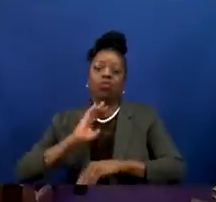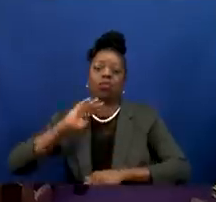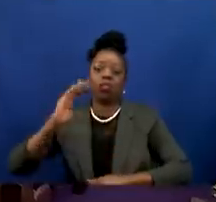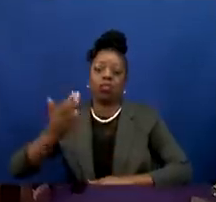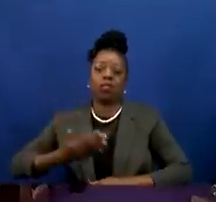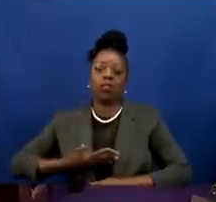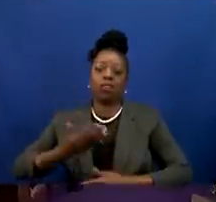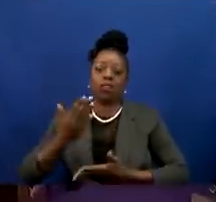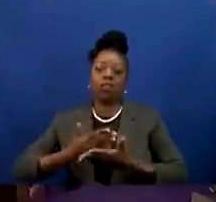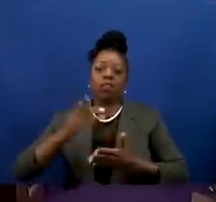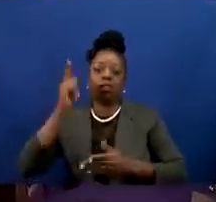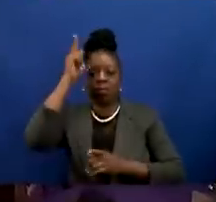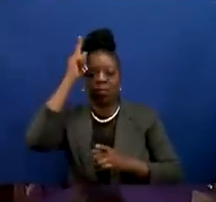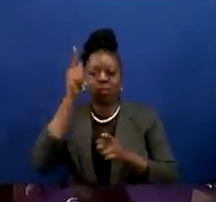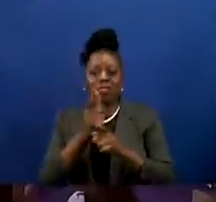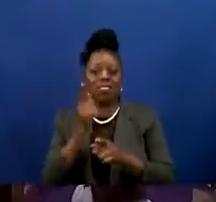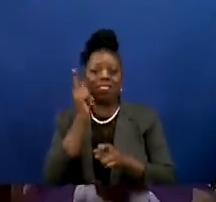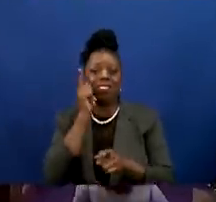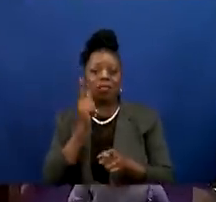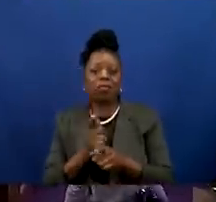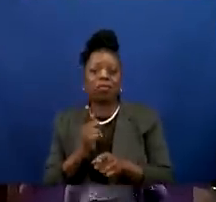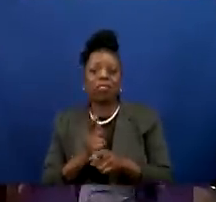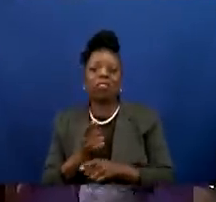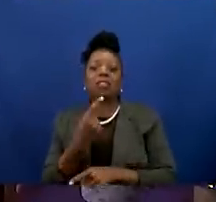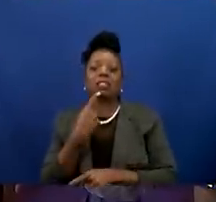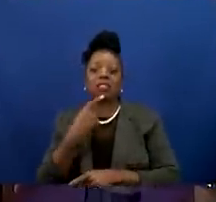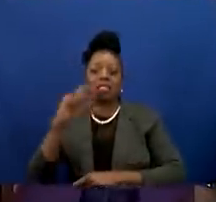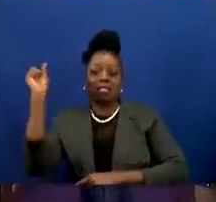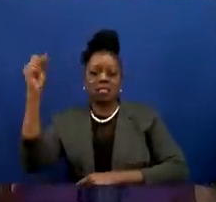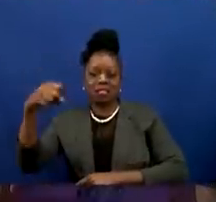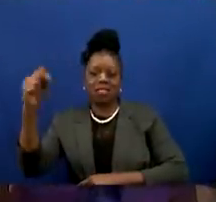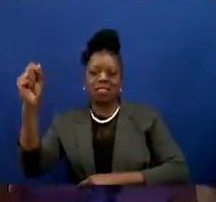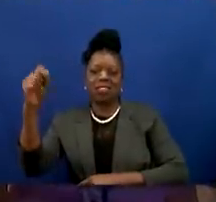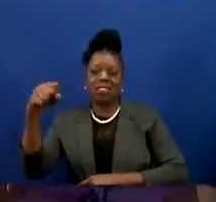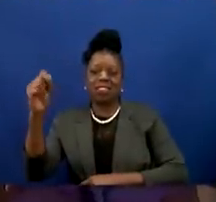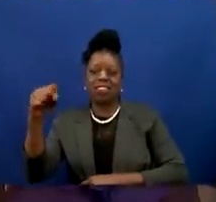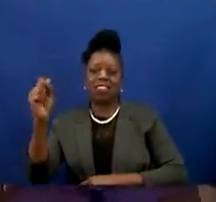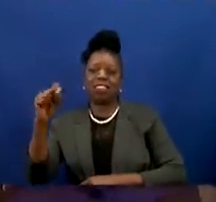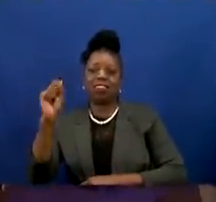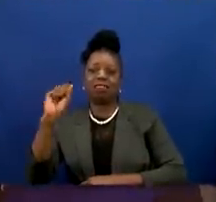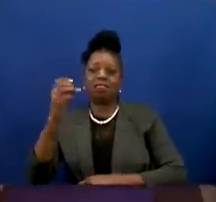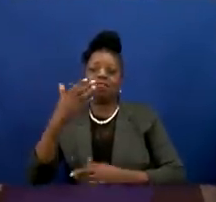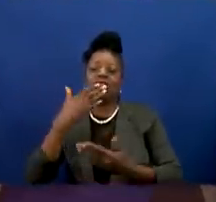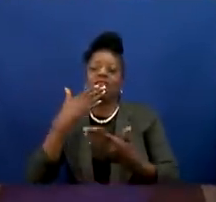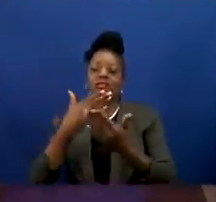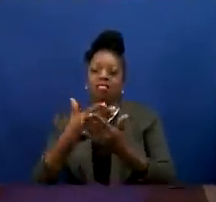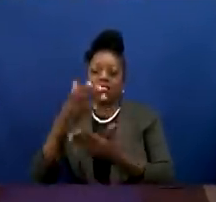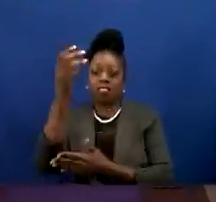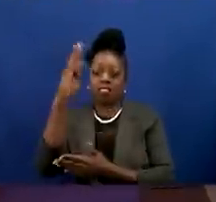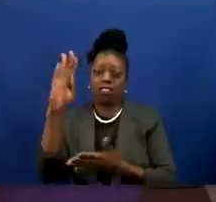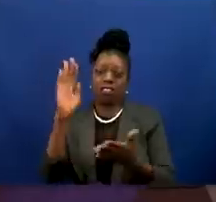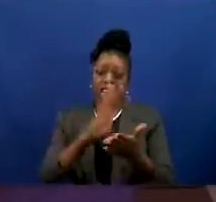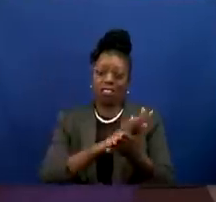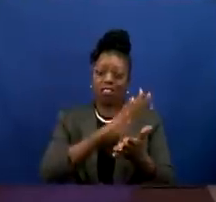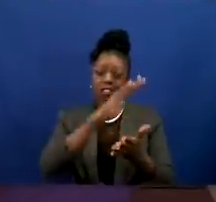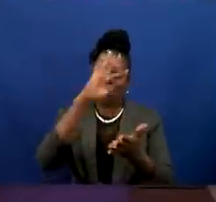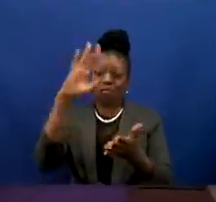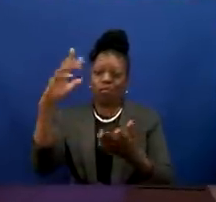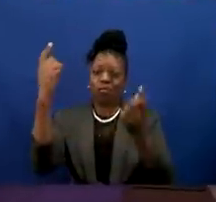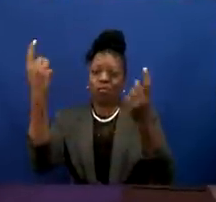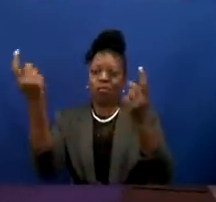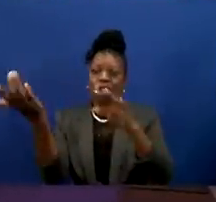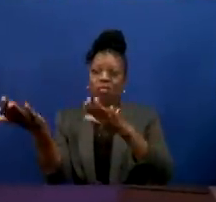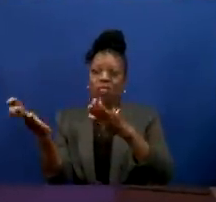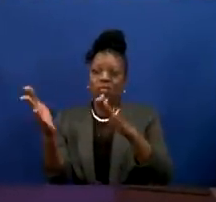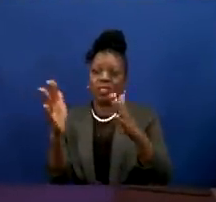you. Our great God of glory has given his one and only son, Jesus Christ, to be your Savior, to be